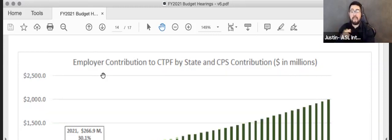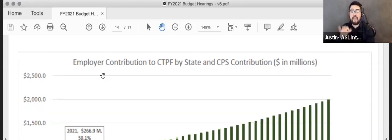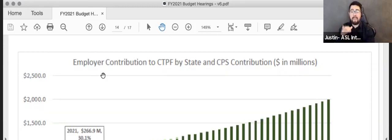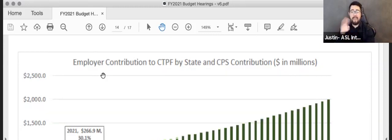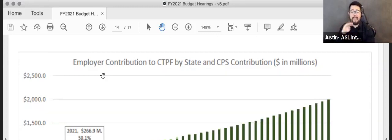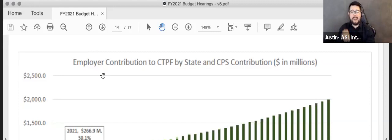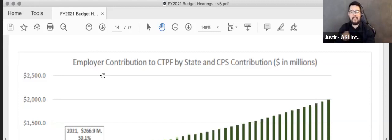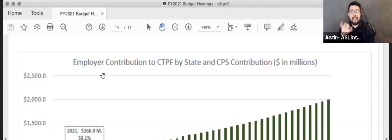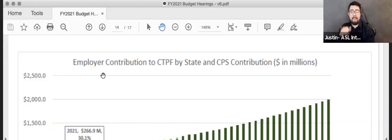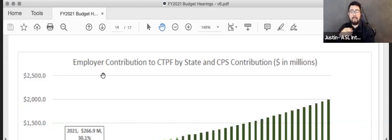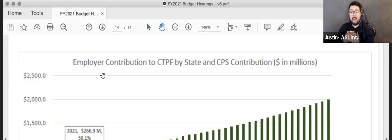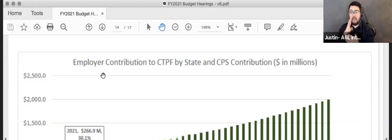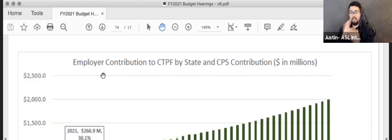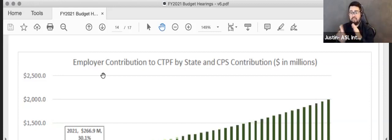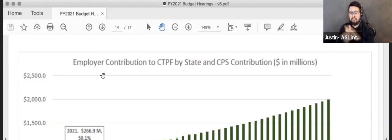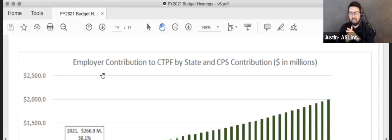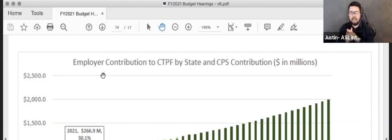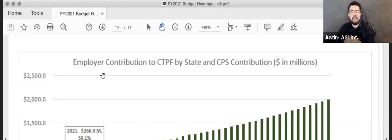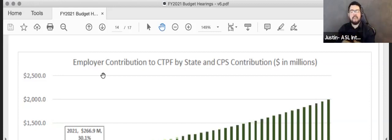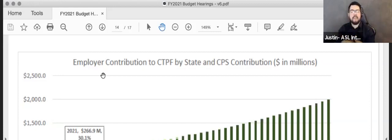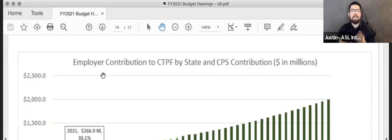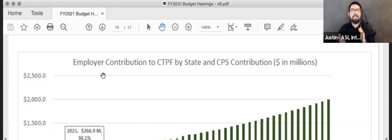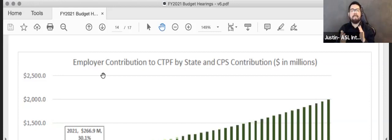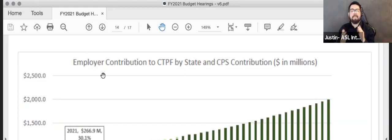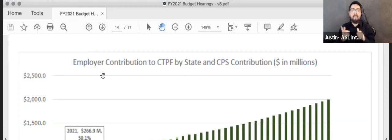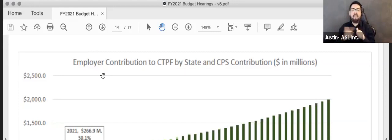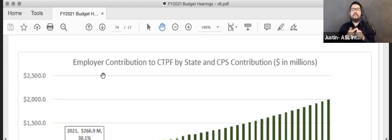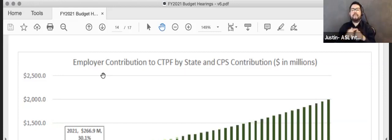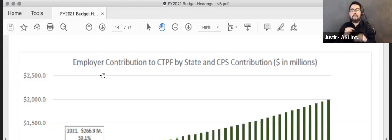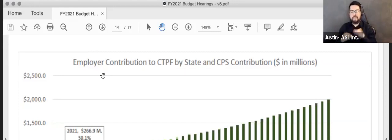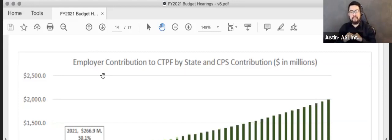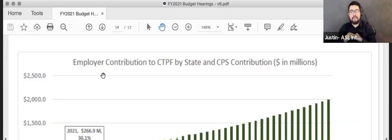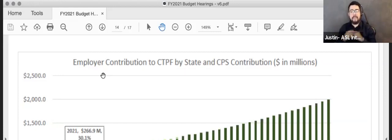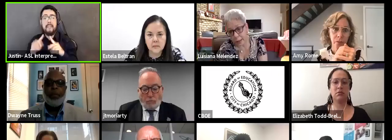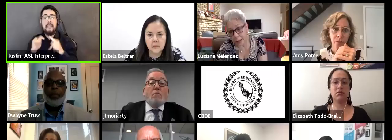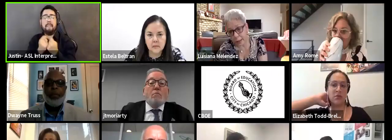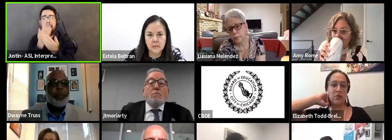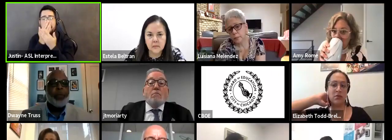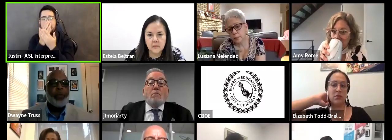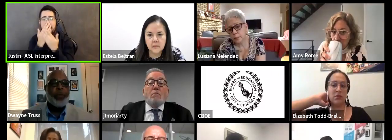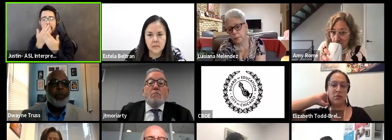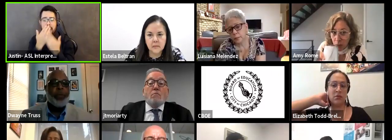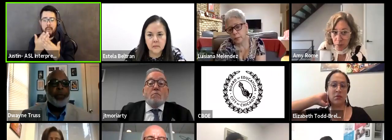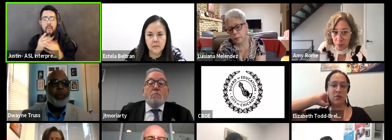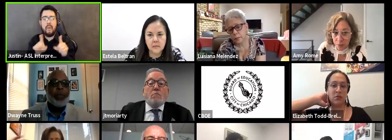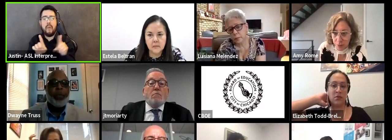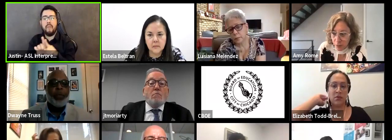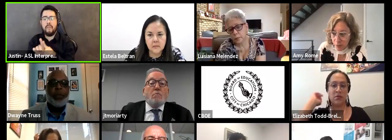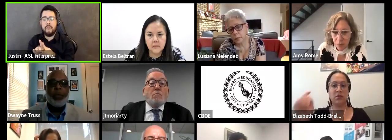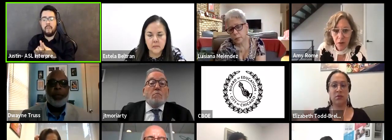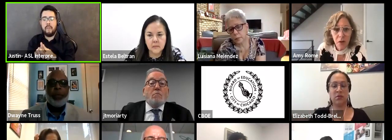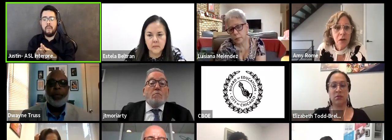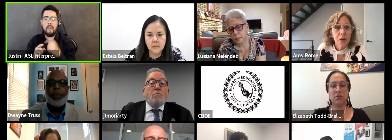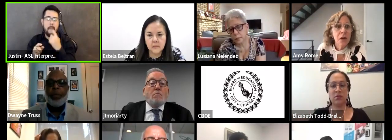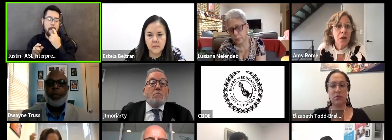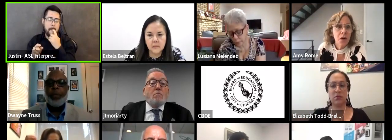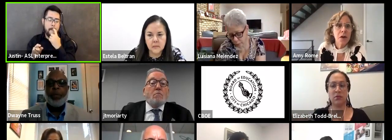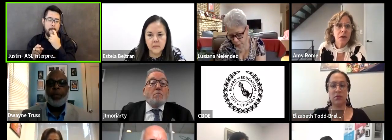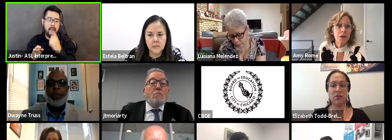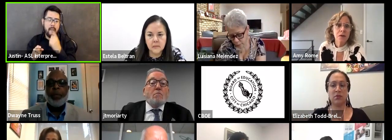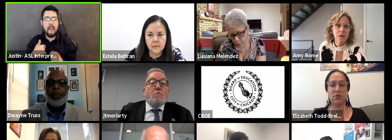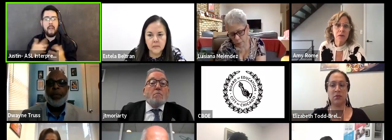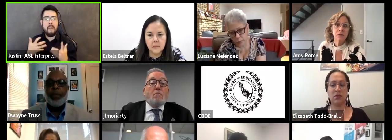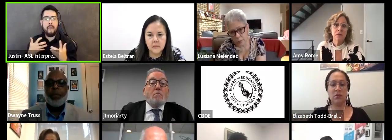so first thank you to the team um and and i also want to acknowledge the civic federation for their